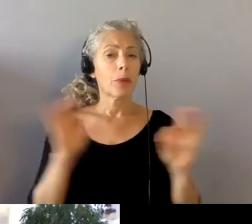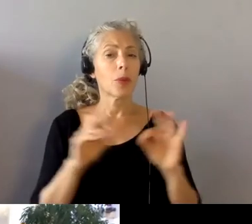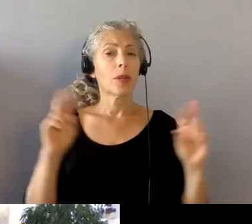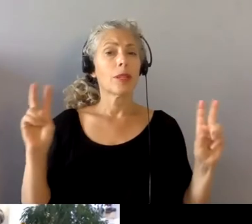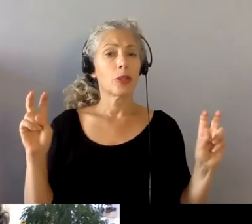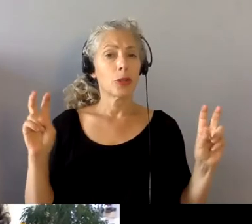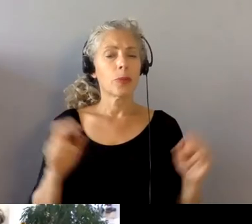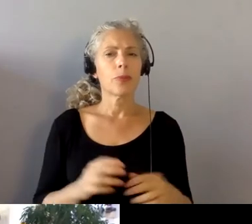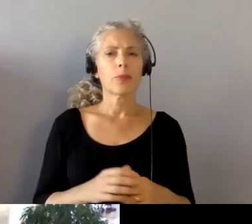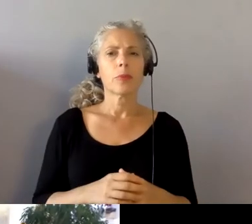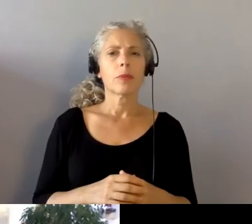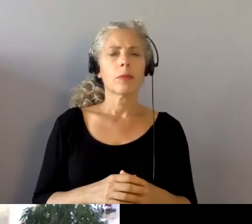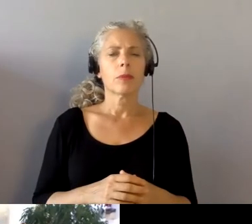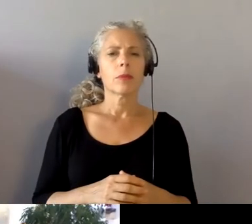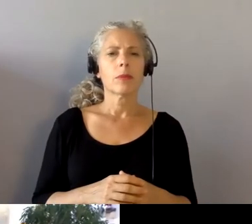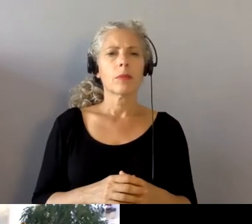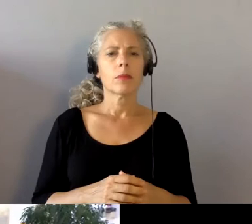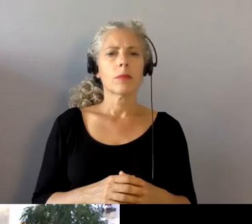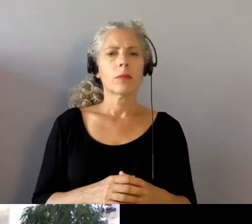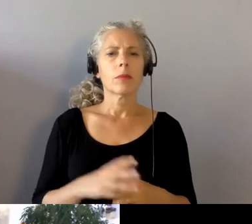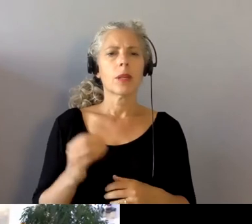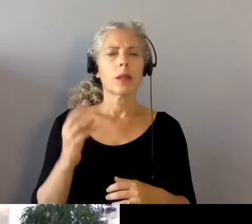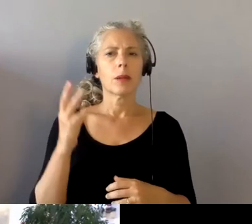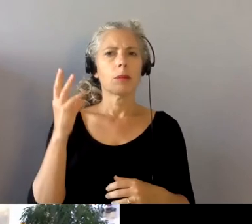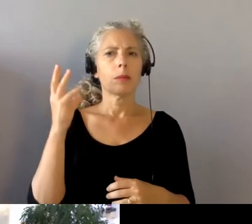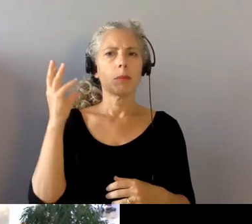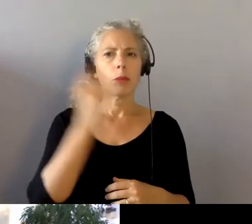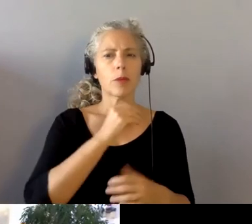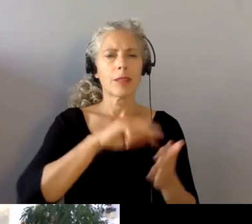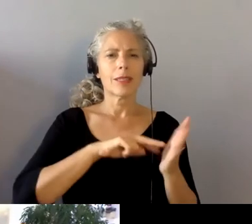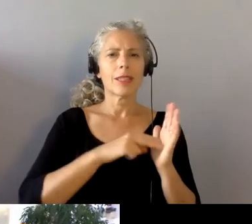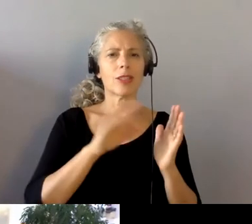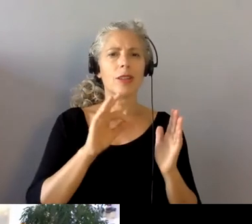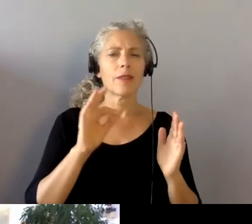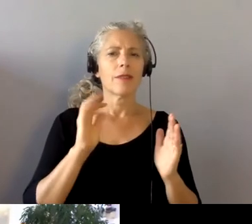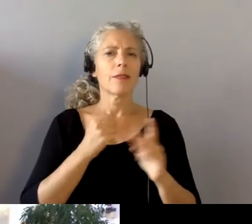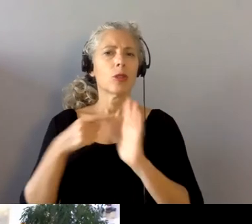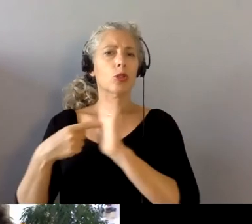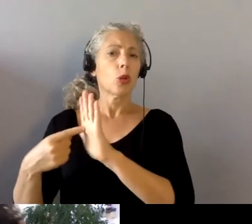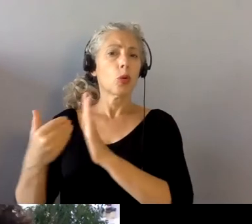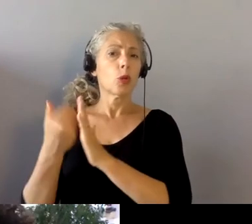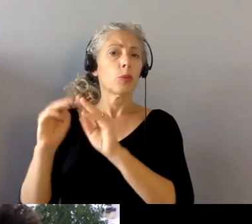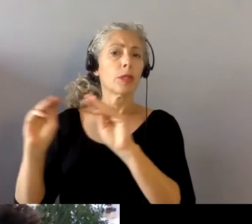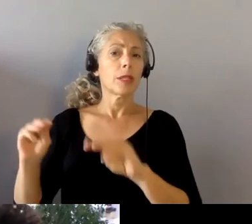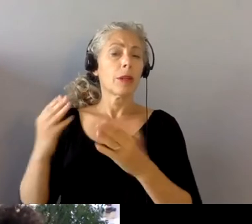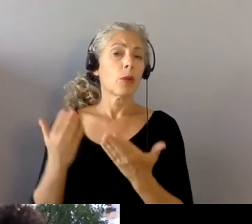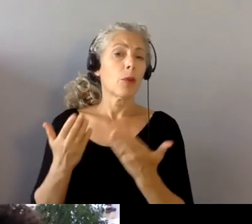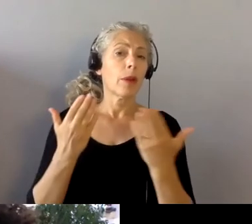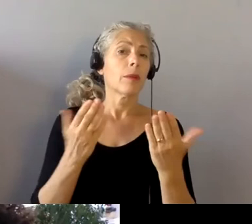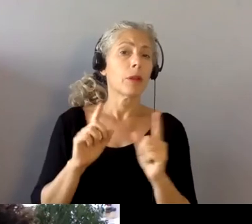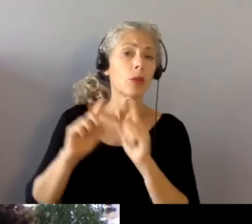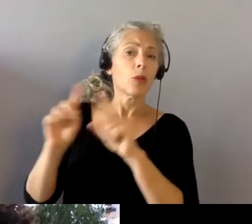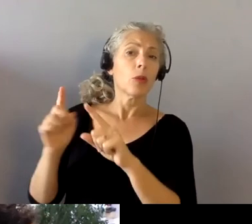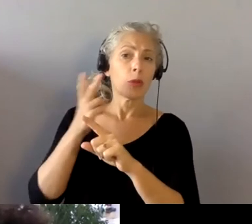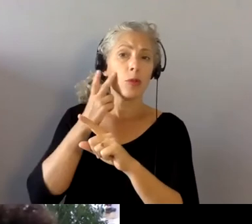I think one of the beautiful deliberate intentions of the show, Okui Show, at the New Museum right now, which I recommend everyone to see if you